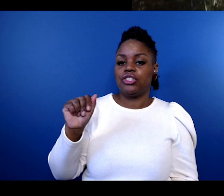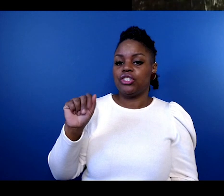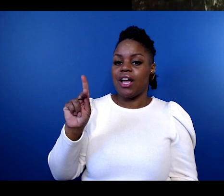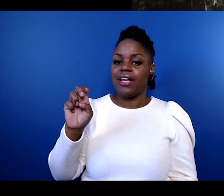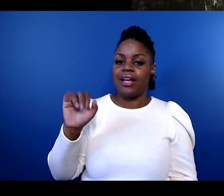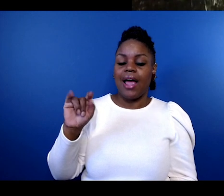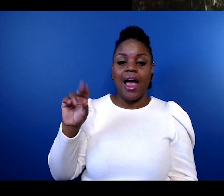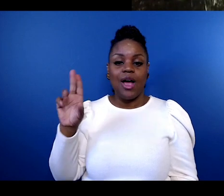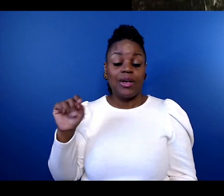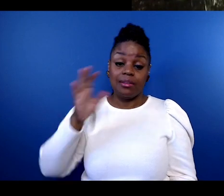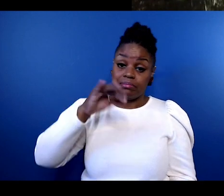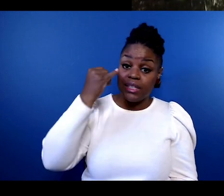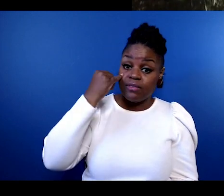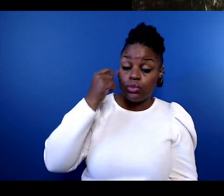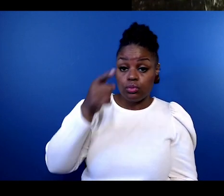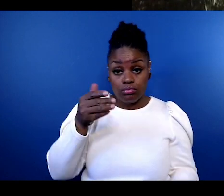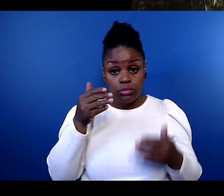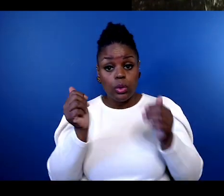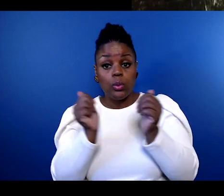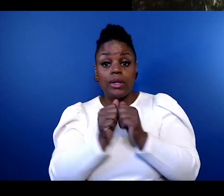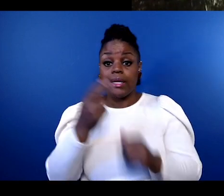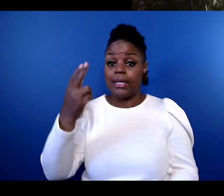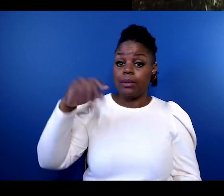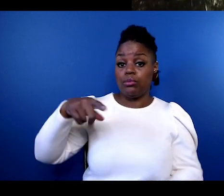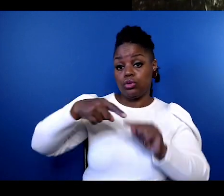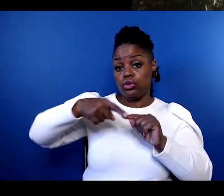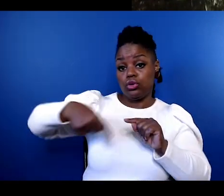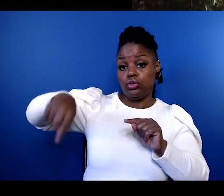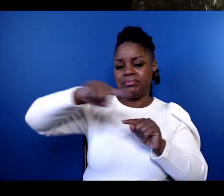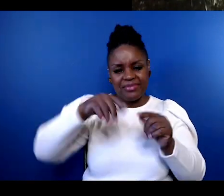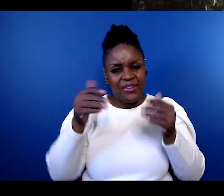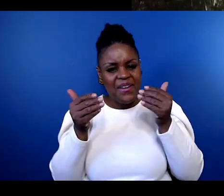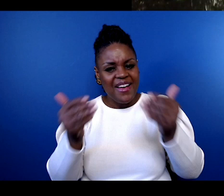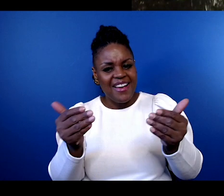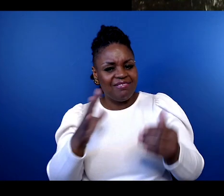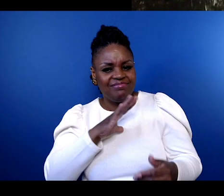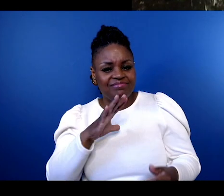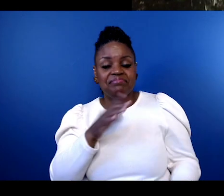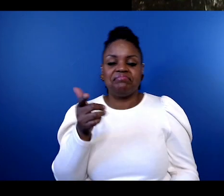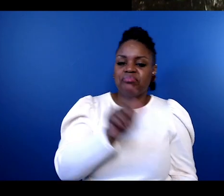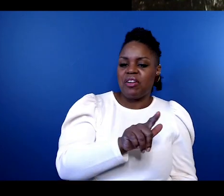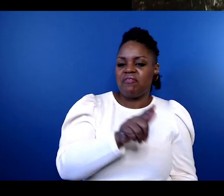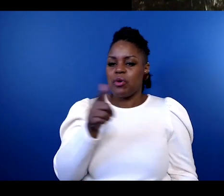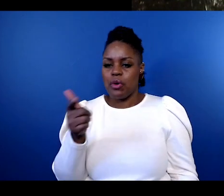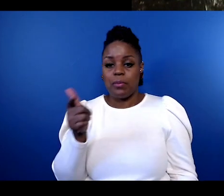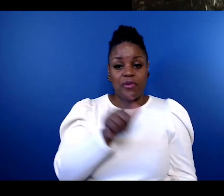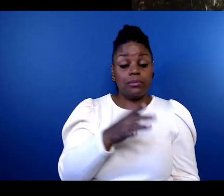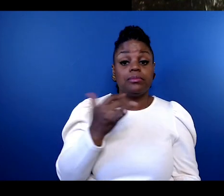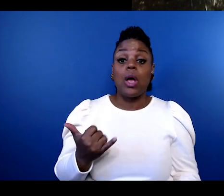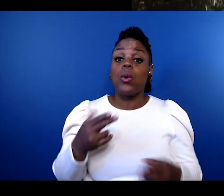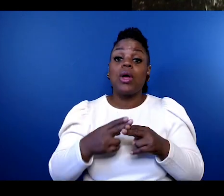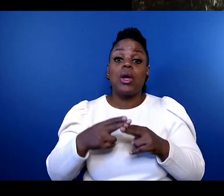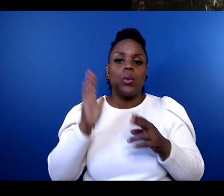area to help keep your balance. Raise the right foot onto the left leg. You can keep the toe grounded if you